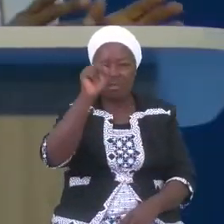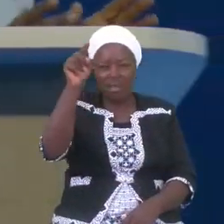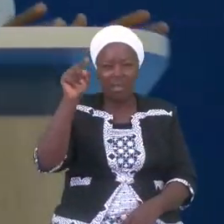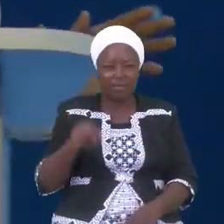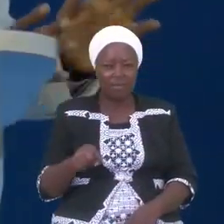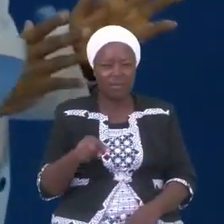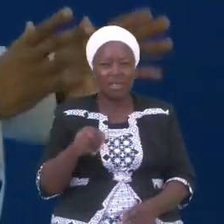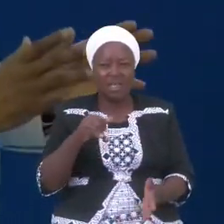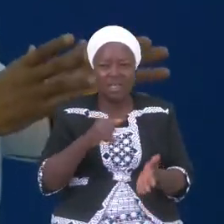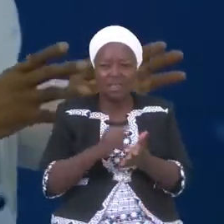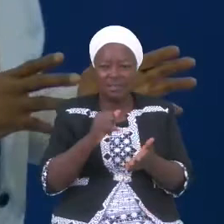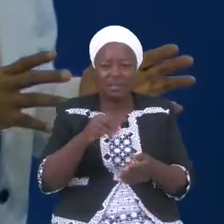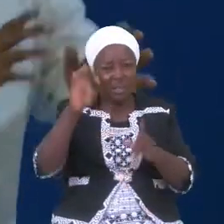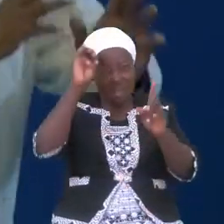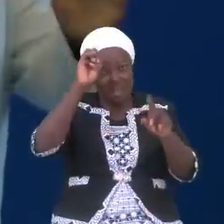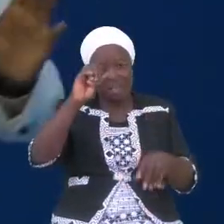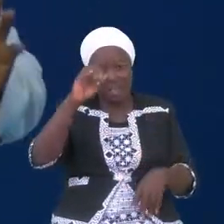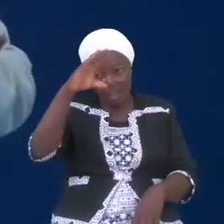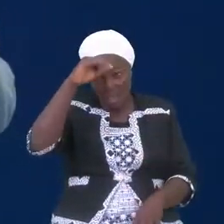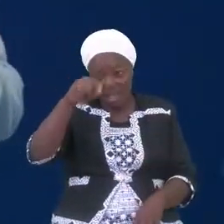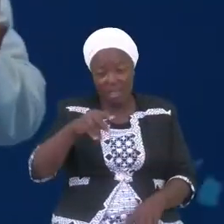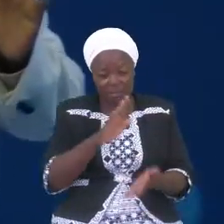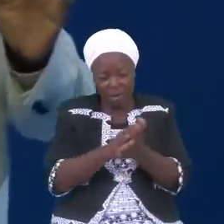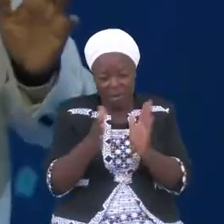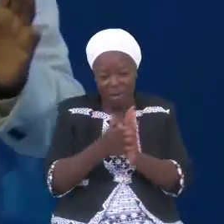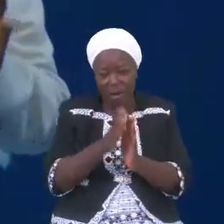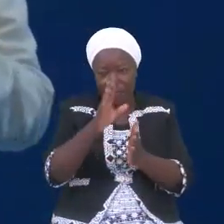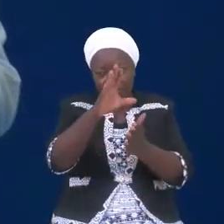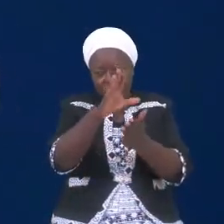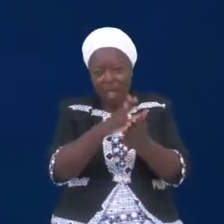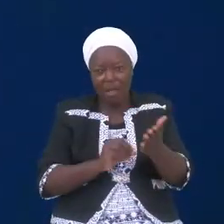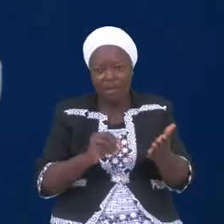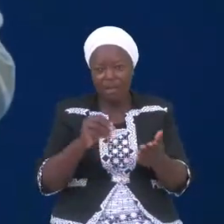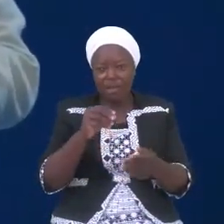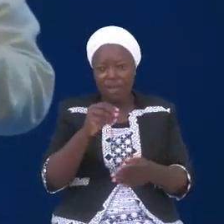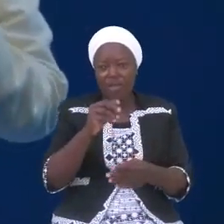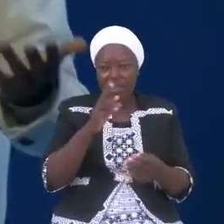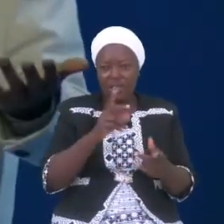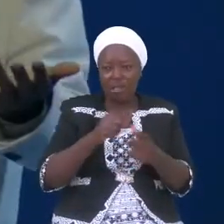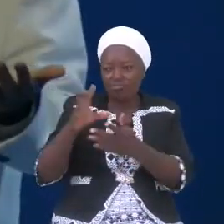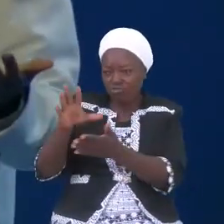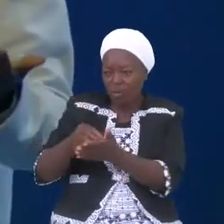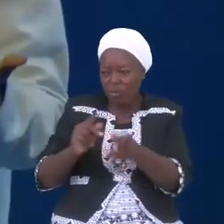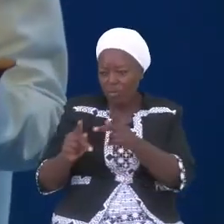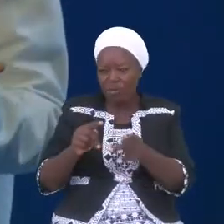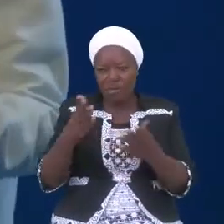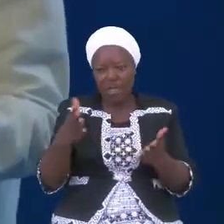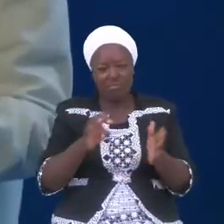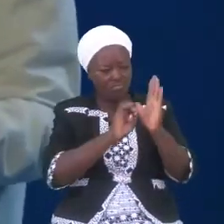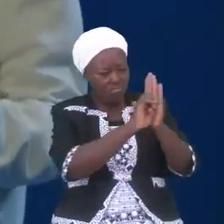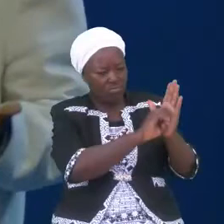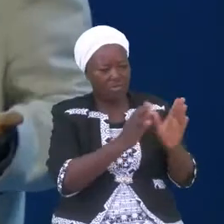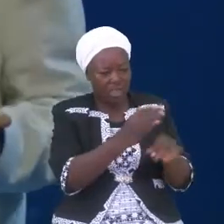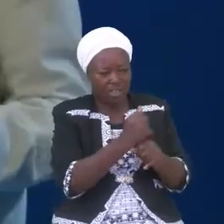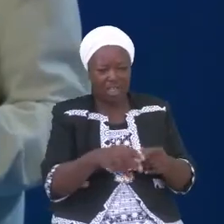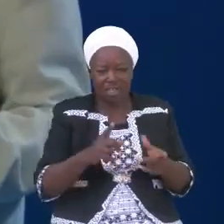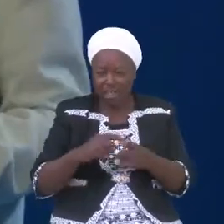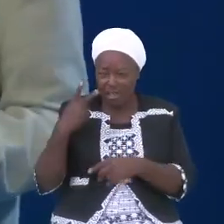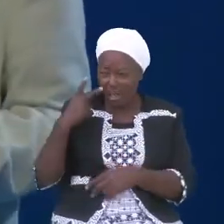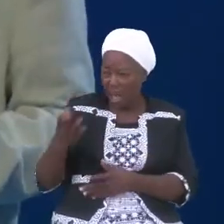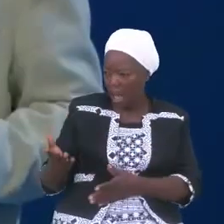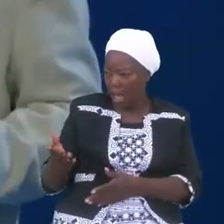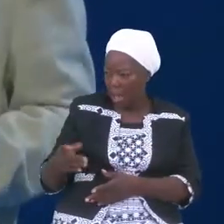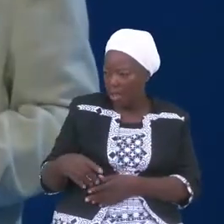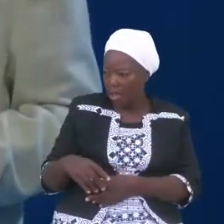a copycat. He becomes a person, he watches people, he uses bad language,